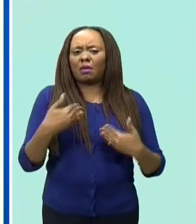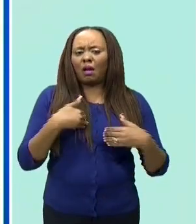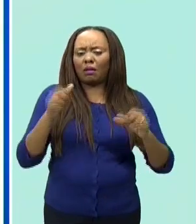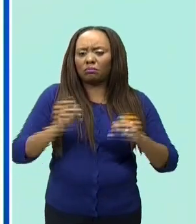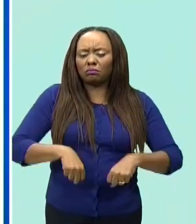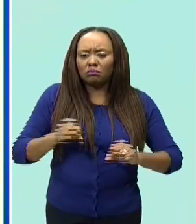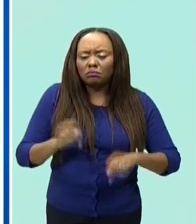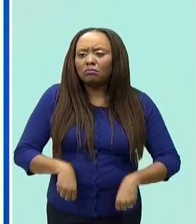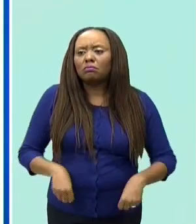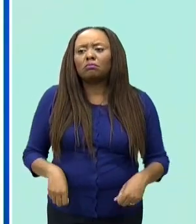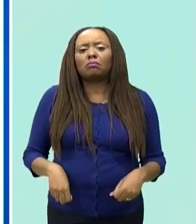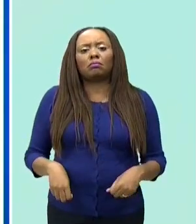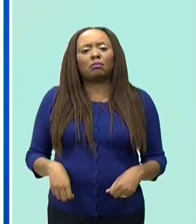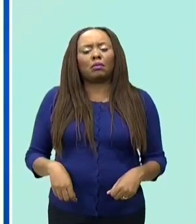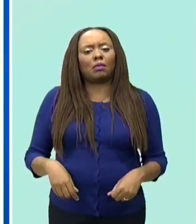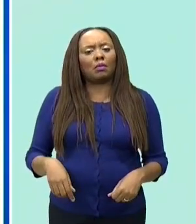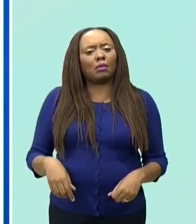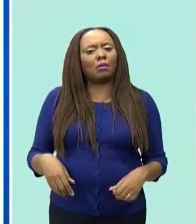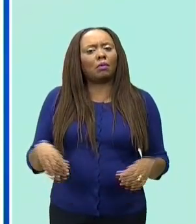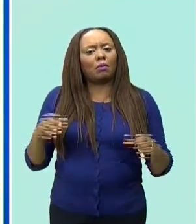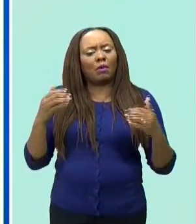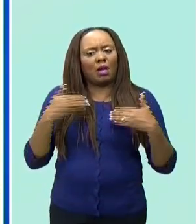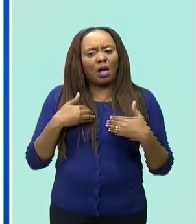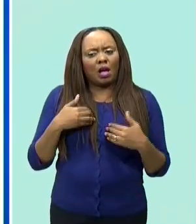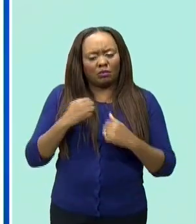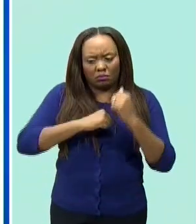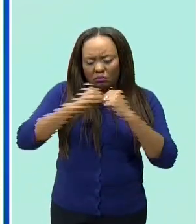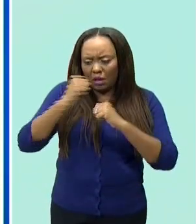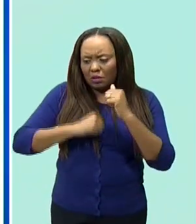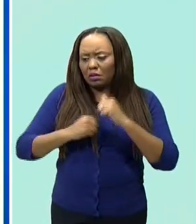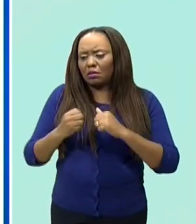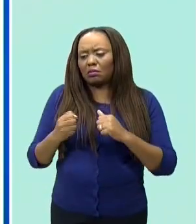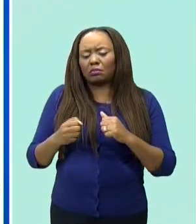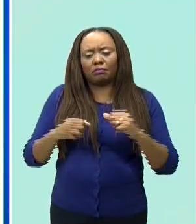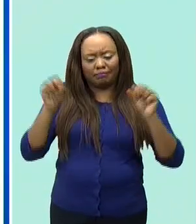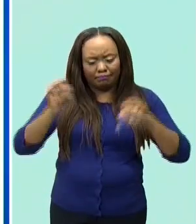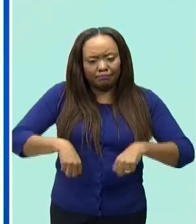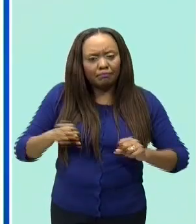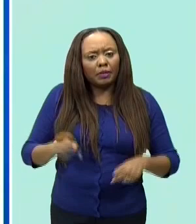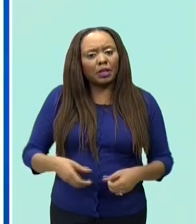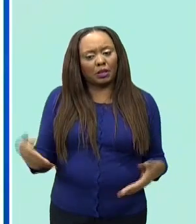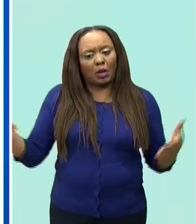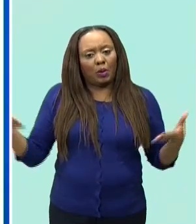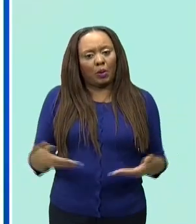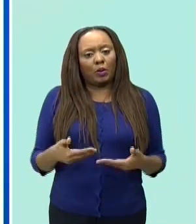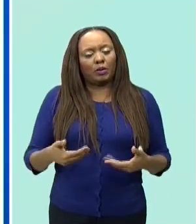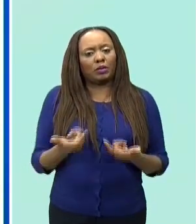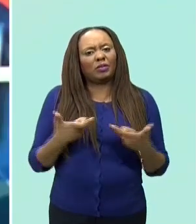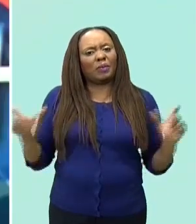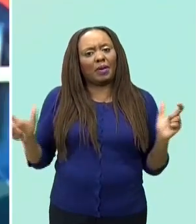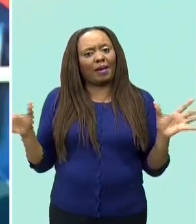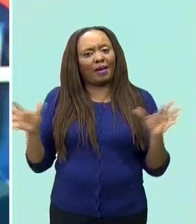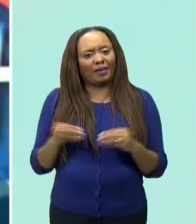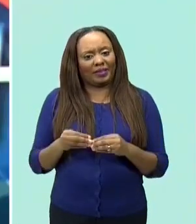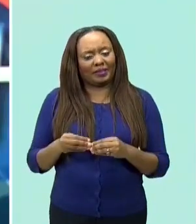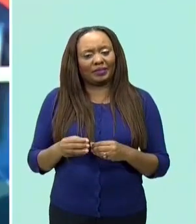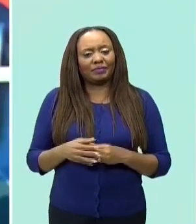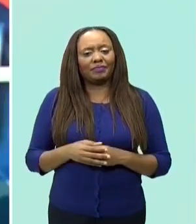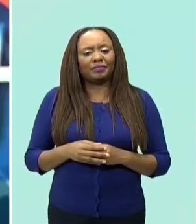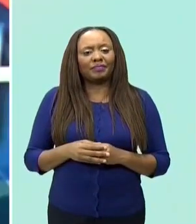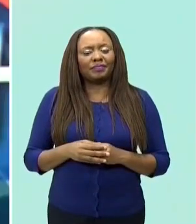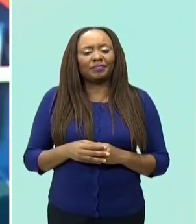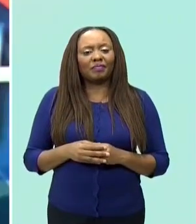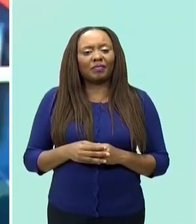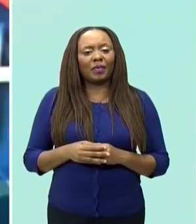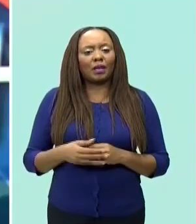the maturity, the logistical and organizational ability that is required to host this conference. And Barbados